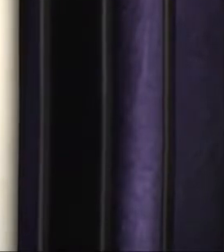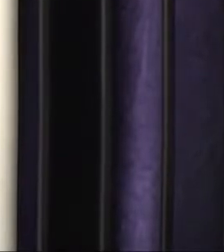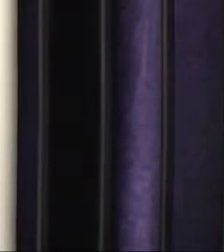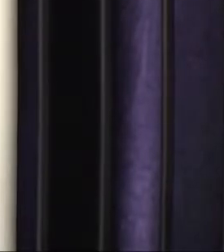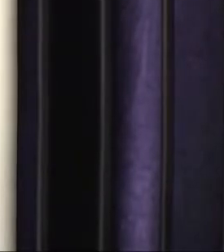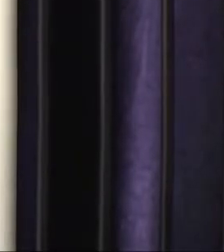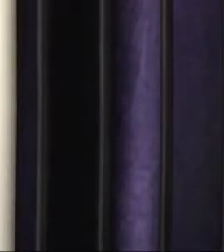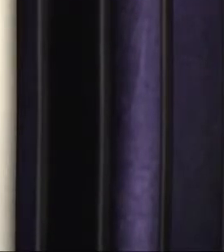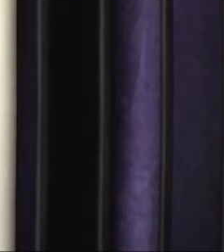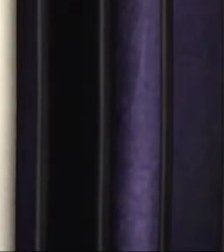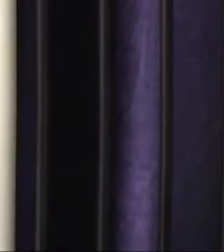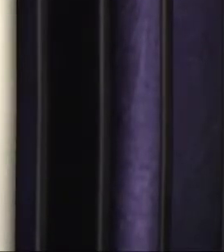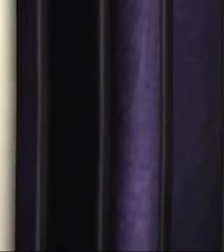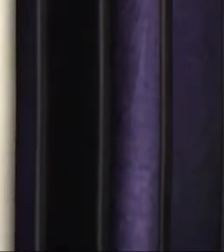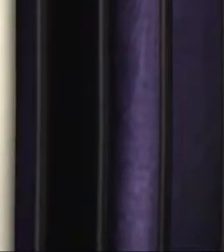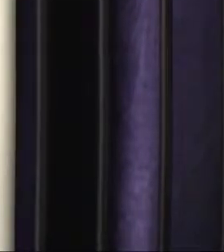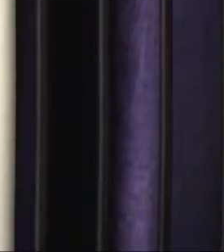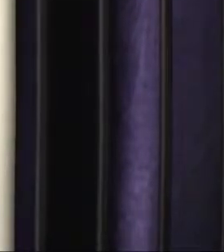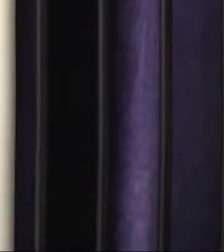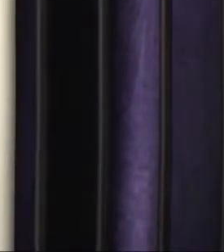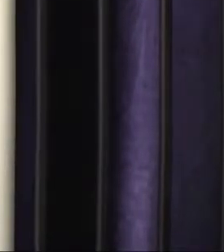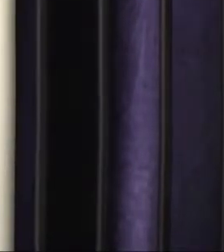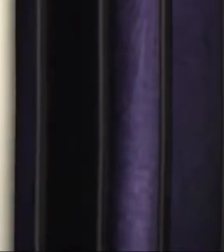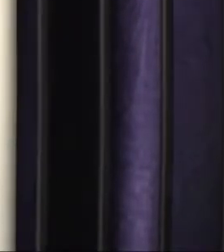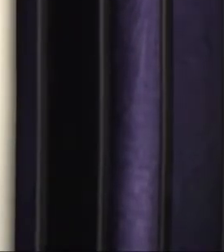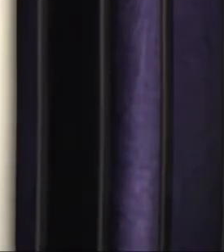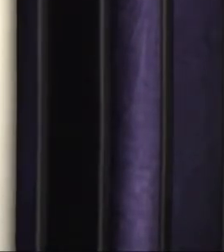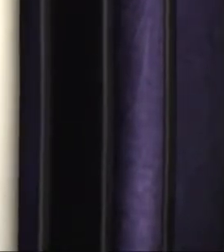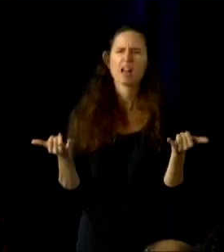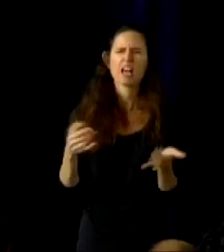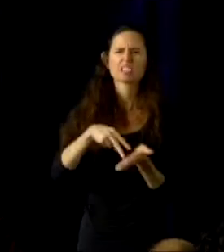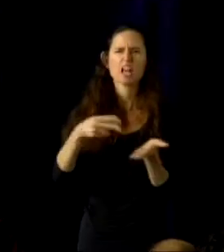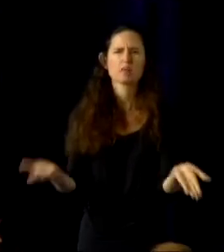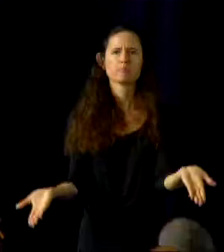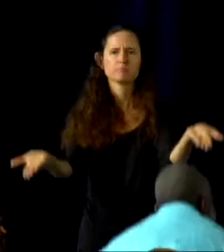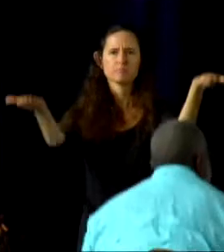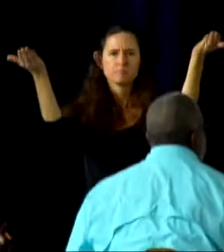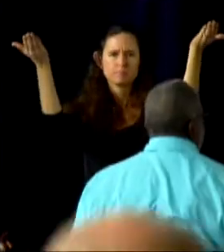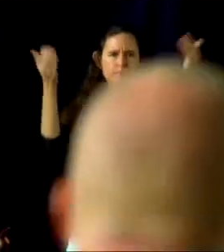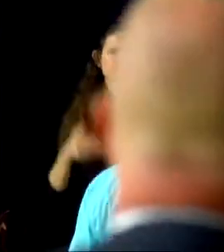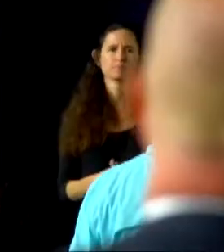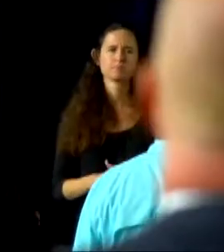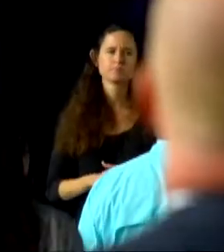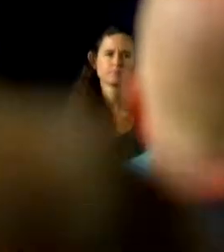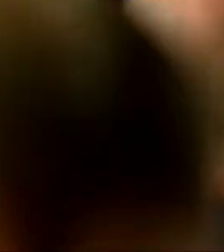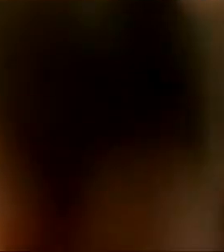do some things that you couldn't do while you were sitting down, right? So go ahead and stand up with me.